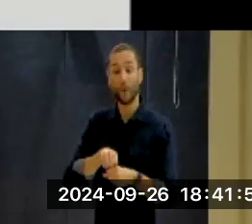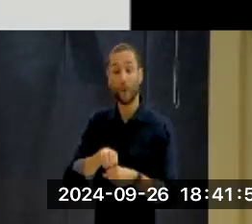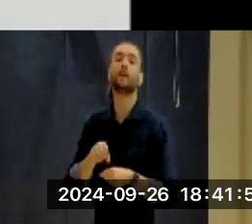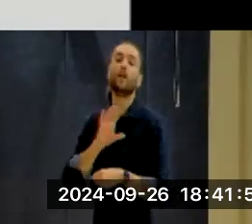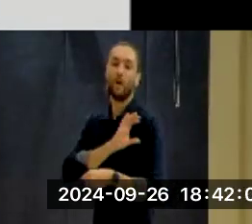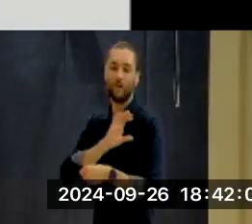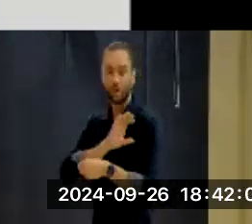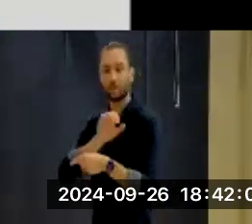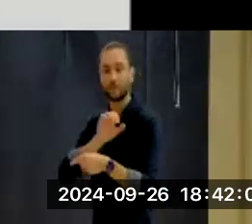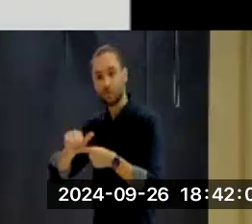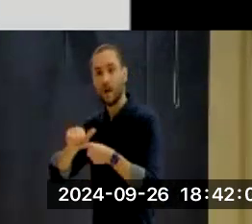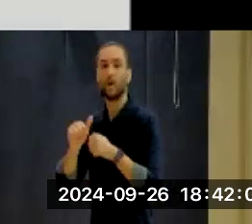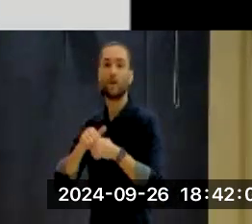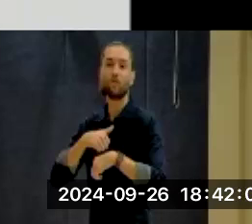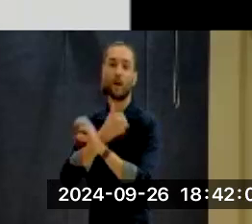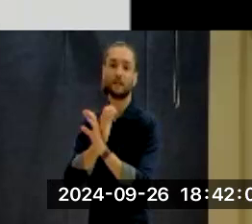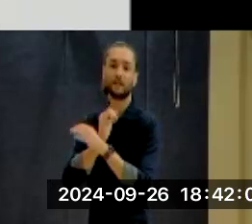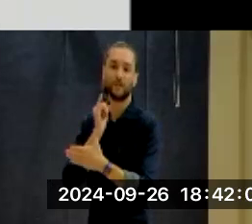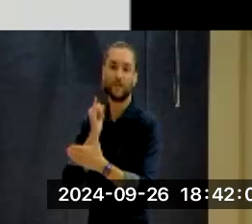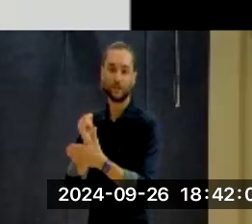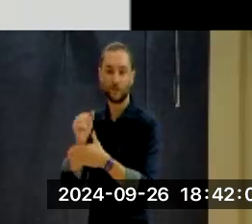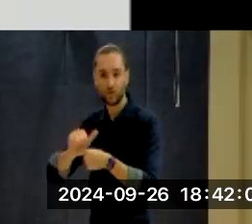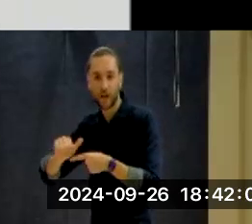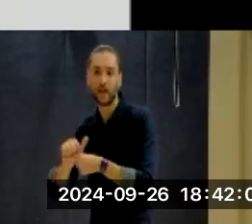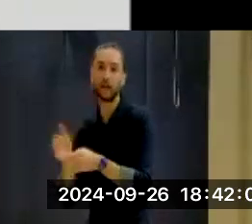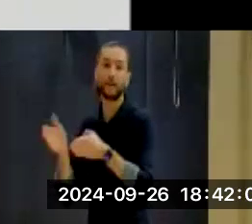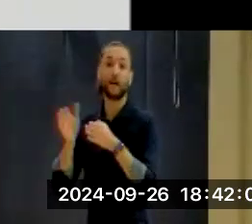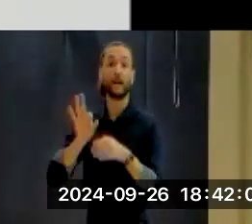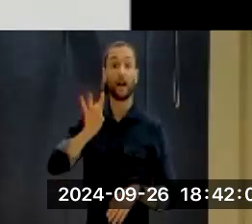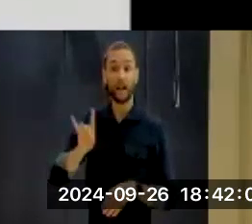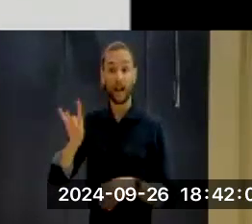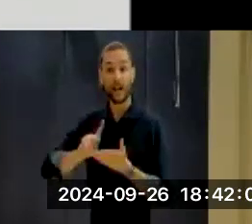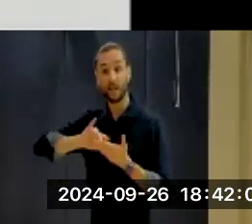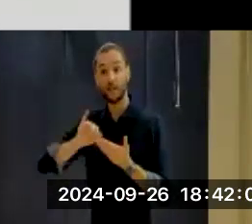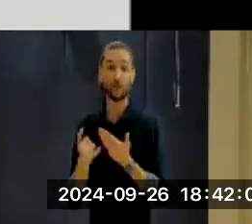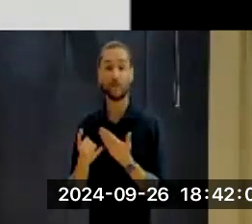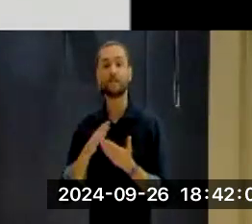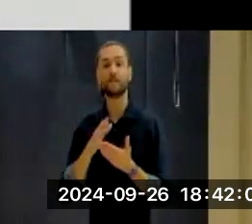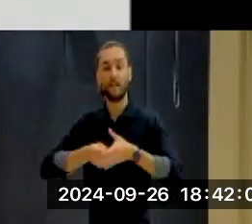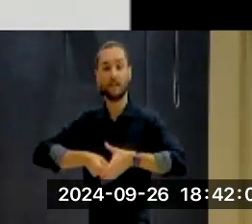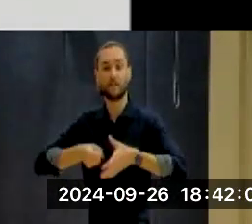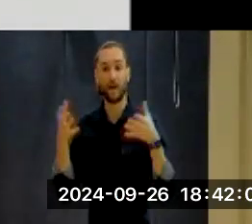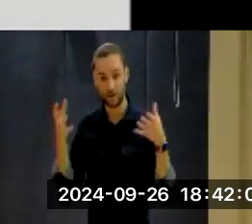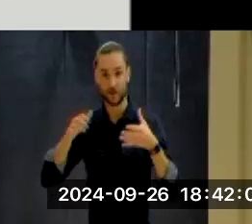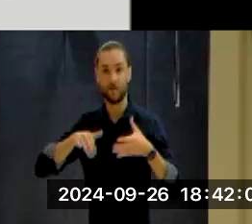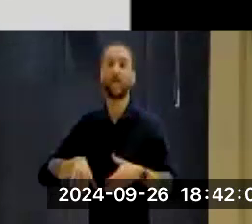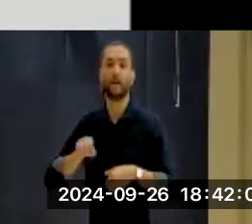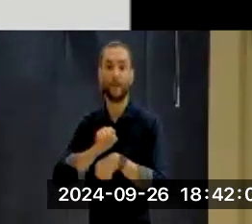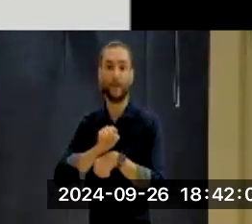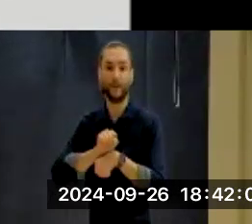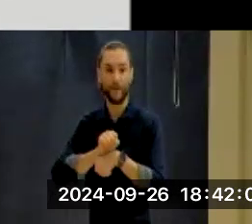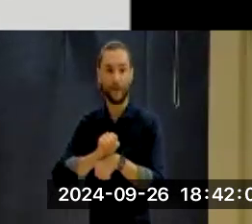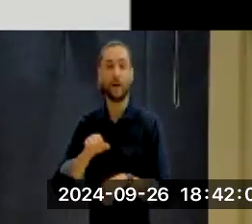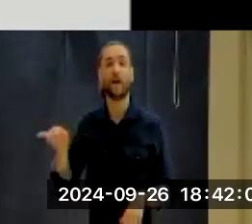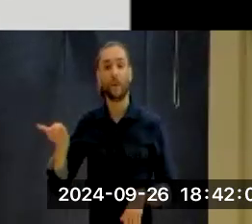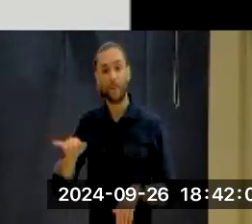with crisis intervention training, training on 988 initiatives in the expansion of these efforts, as well